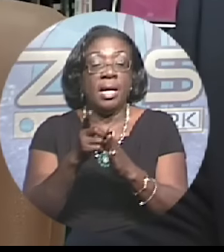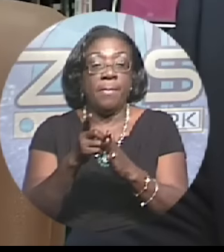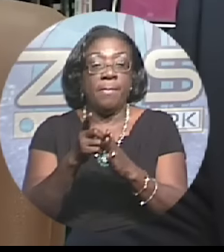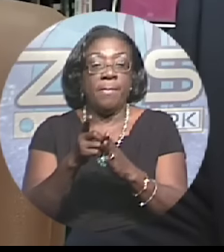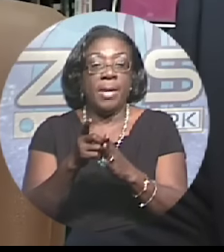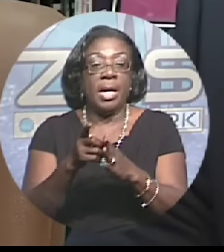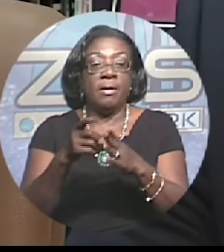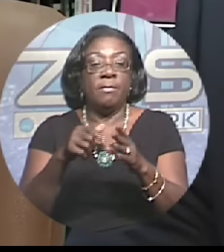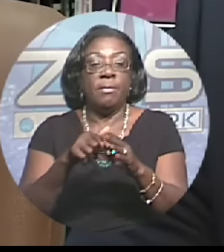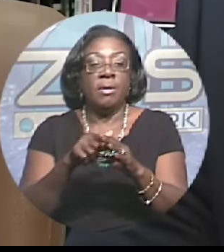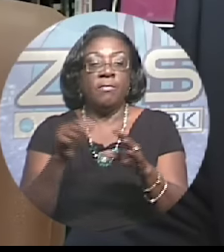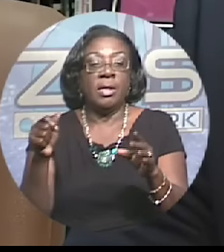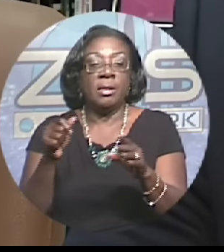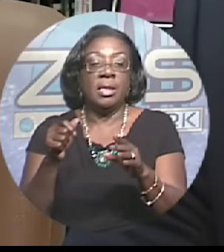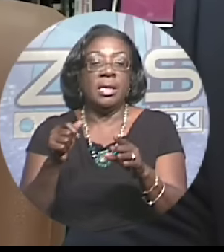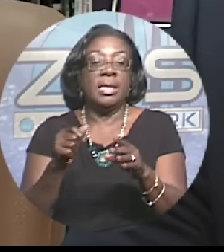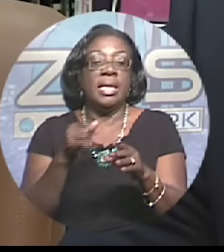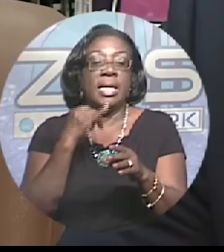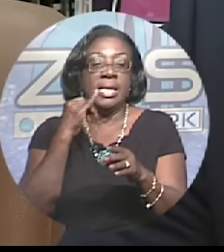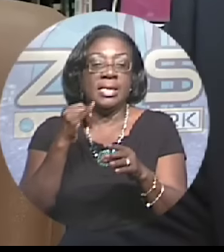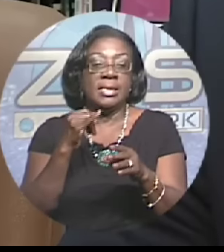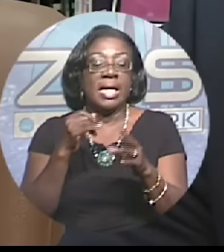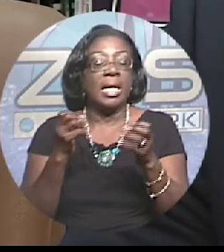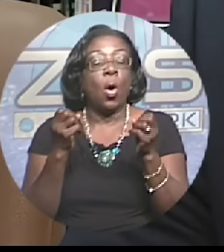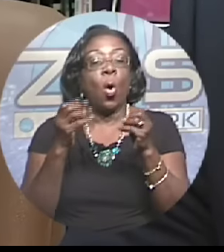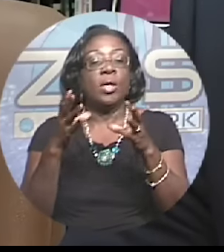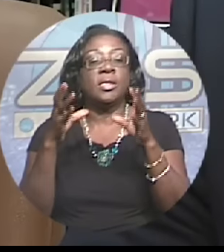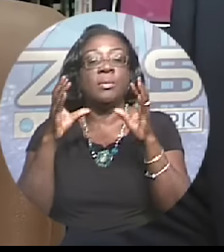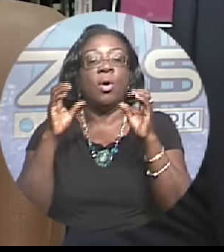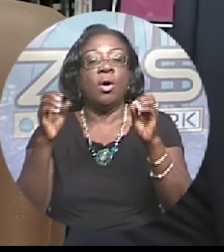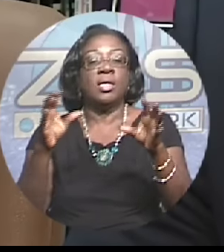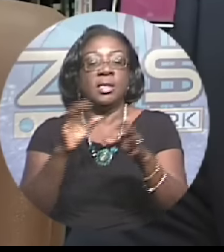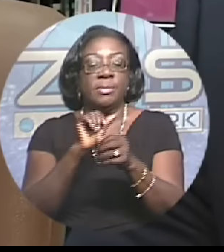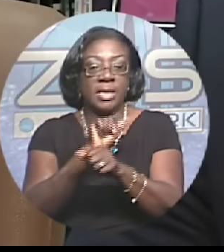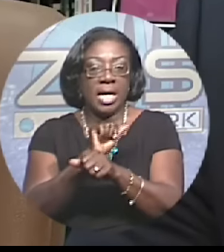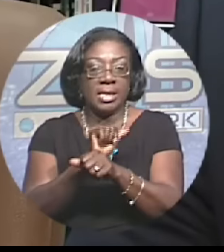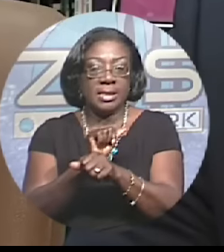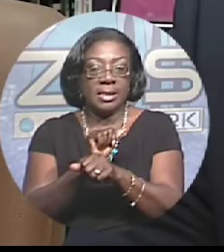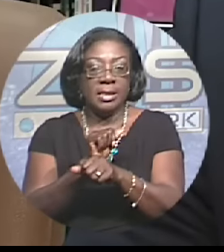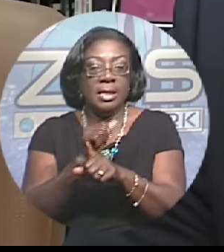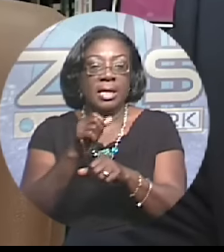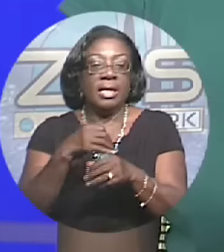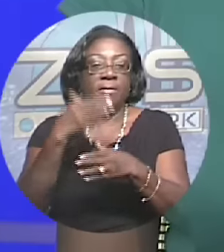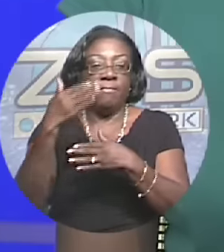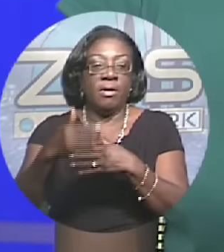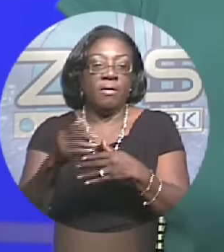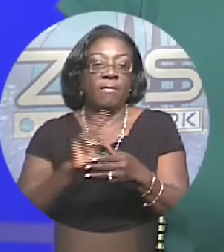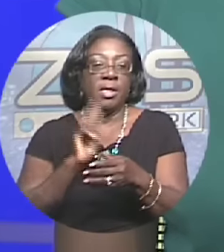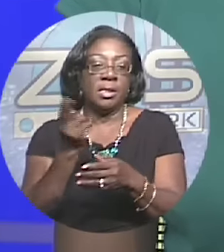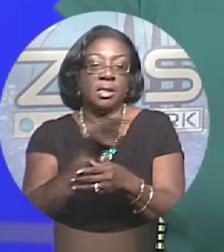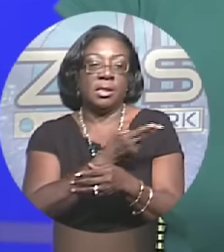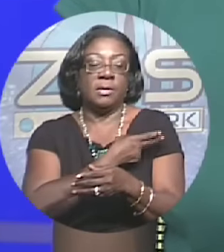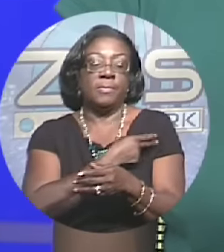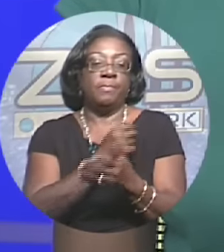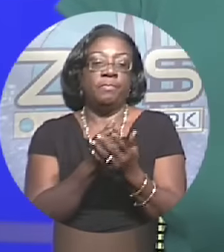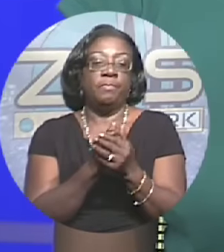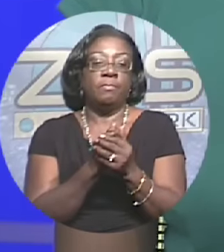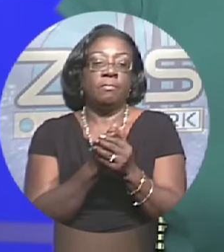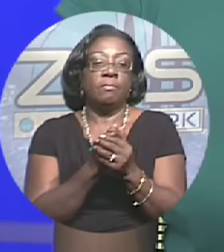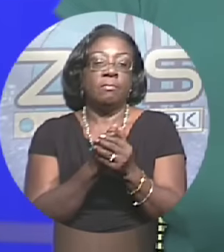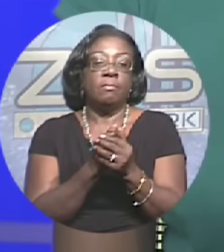that perspective, there's an awesome task in front of us. The International